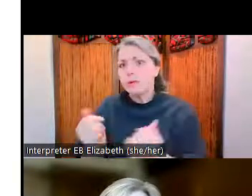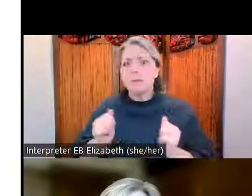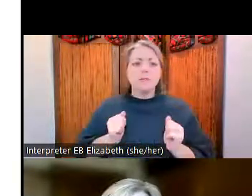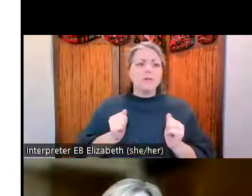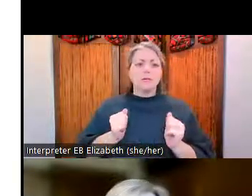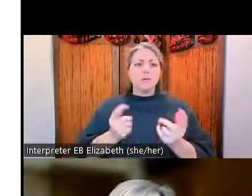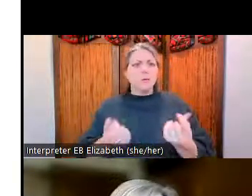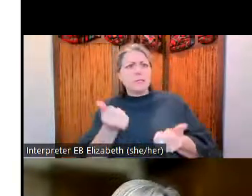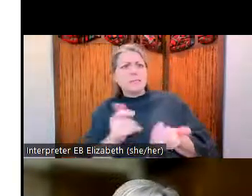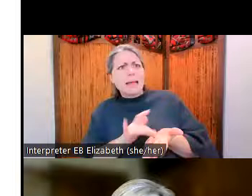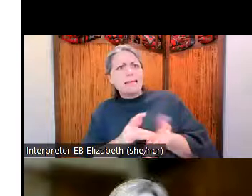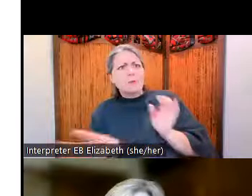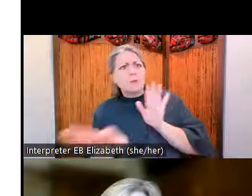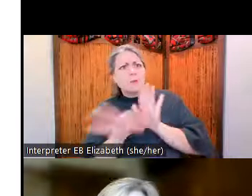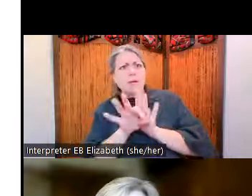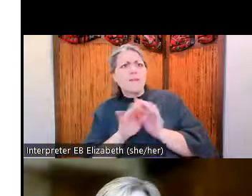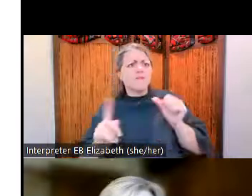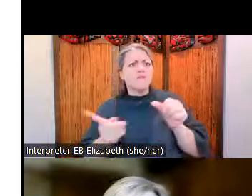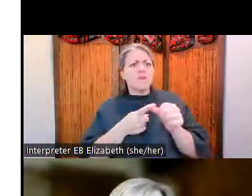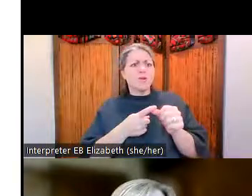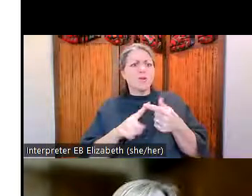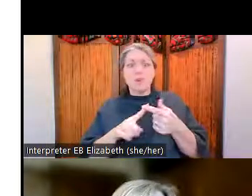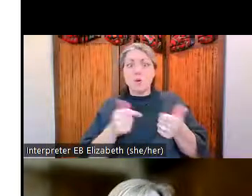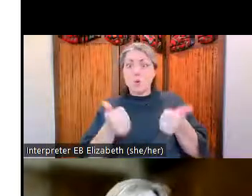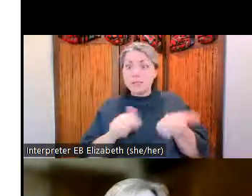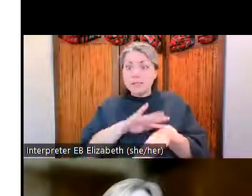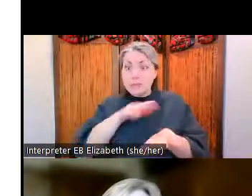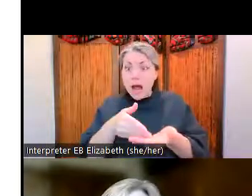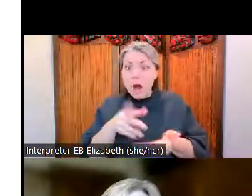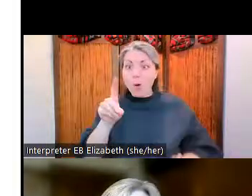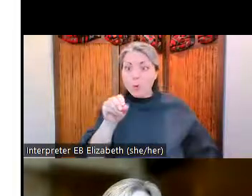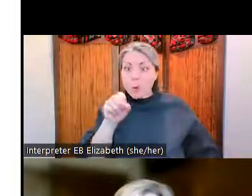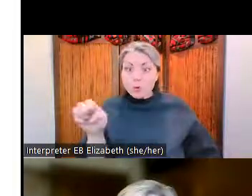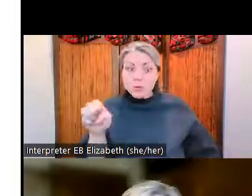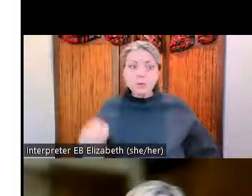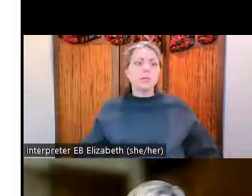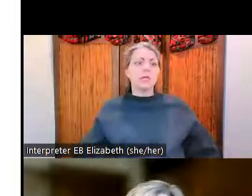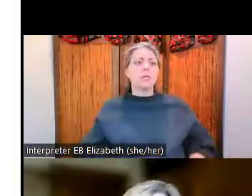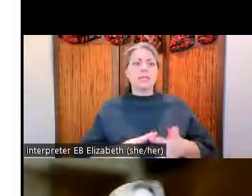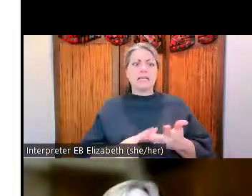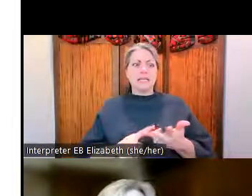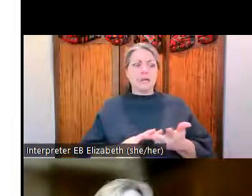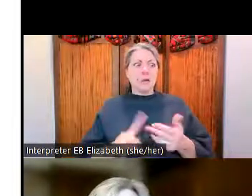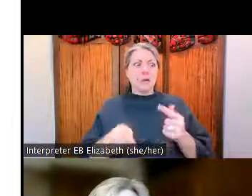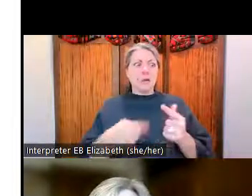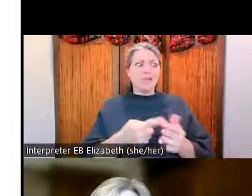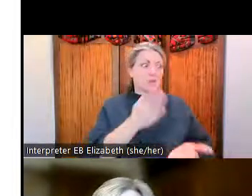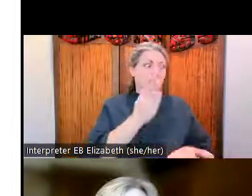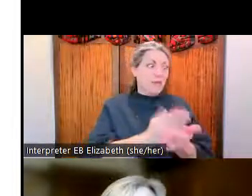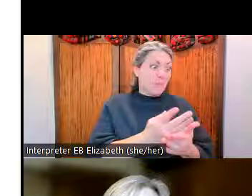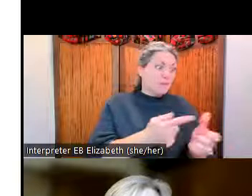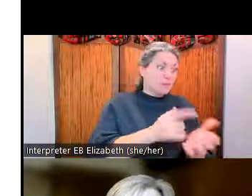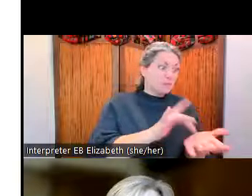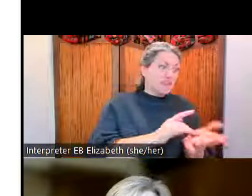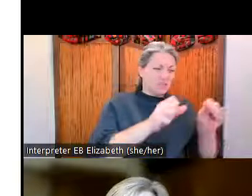medicine to choose first? How do we know what dose to start at? How do we know when to give up on the first medicine and move on to the